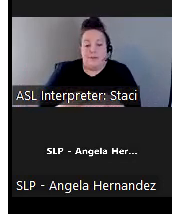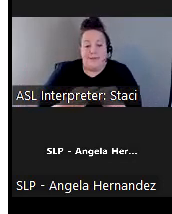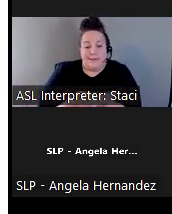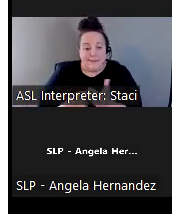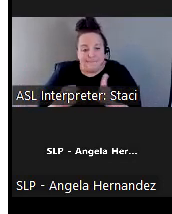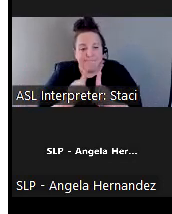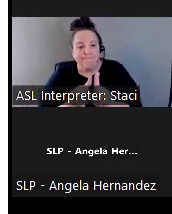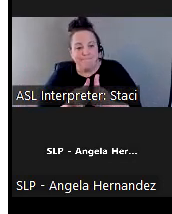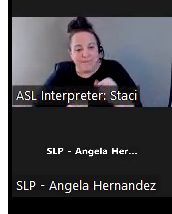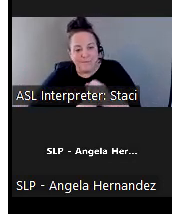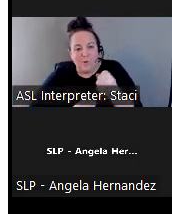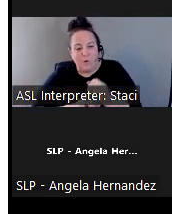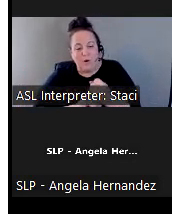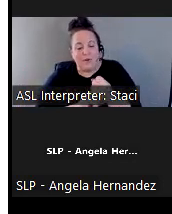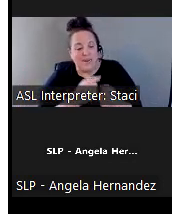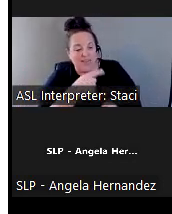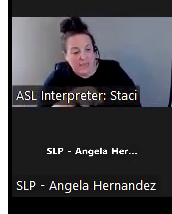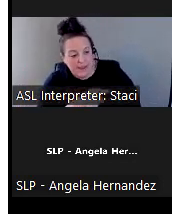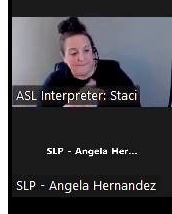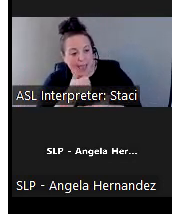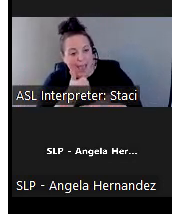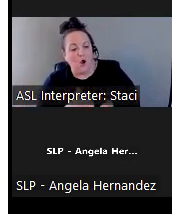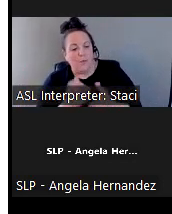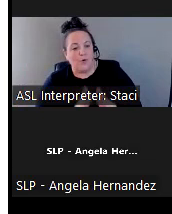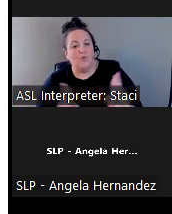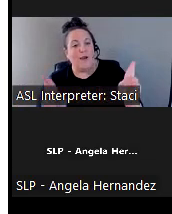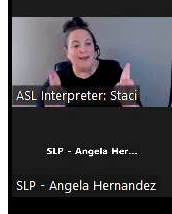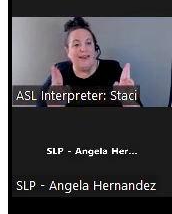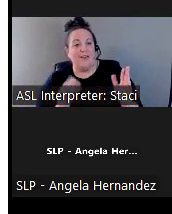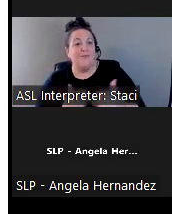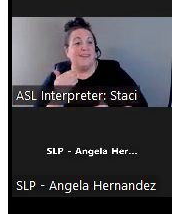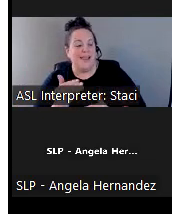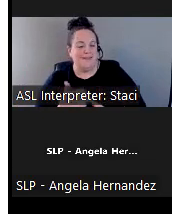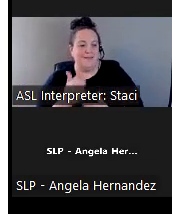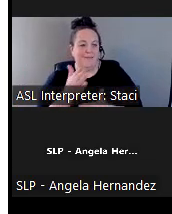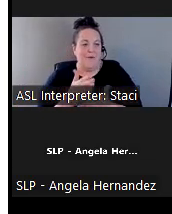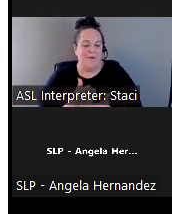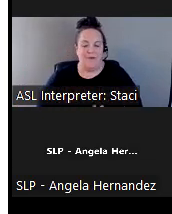those families as much as possible and help them be ready to get to that next step.